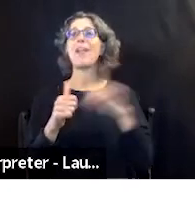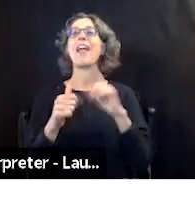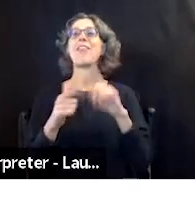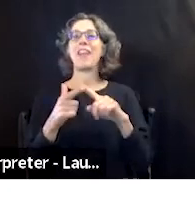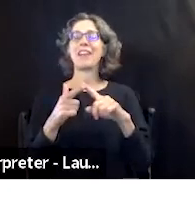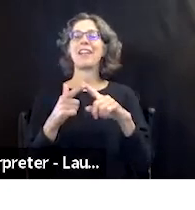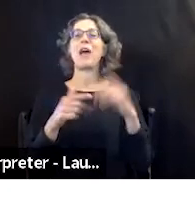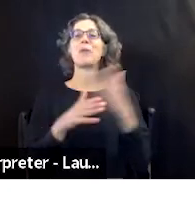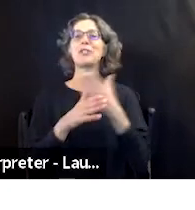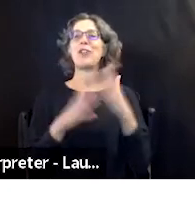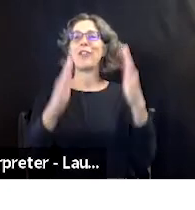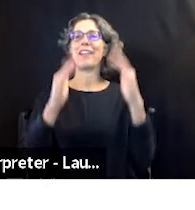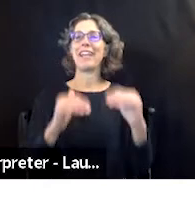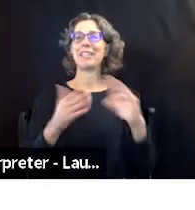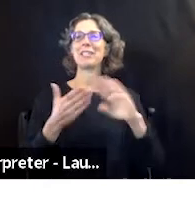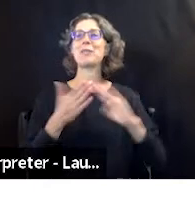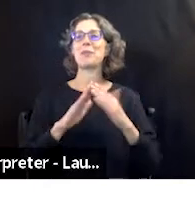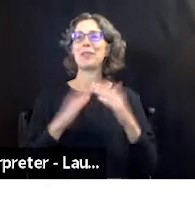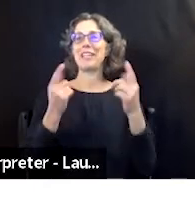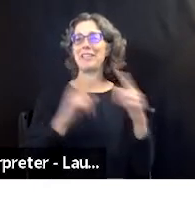learning community event.